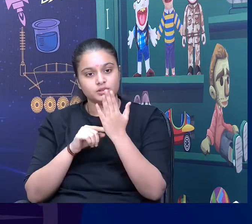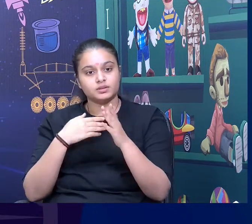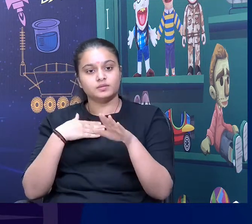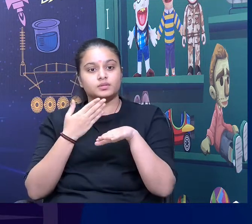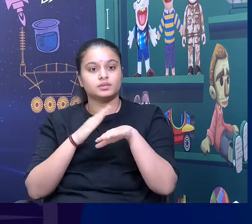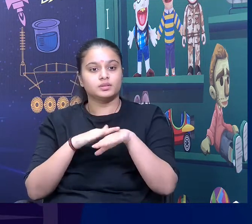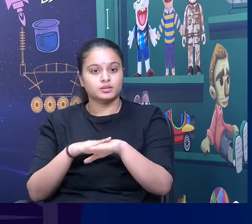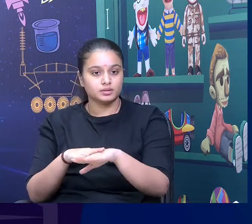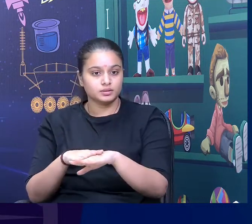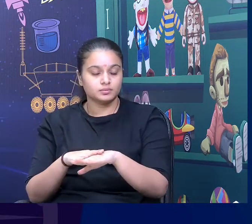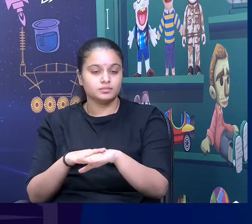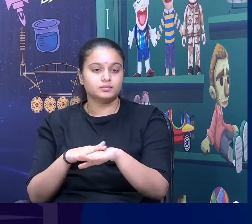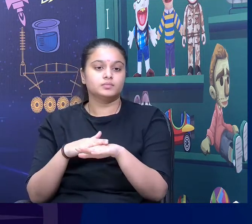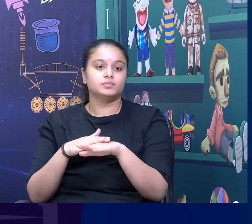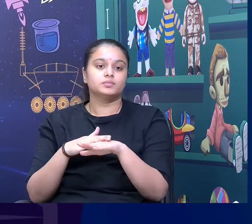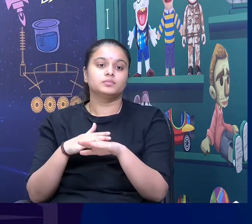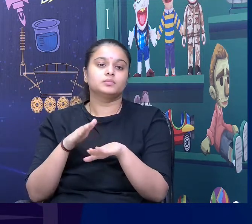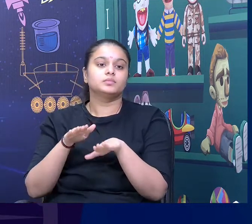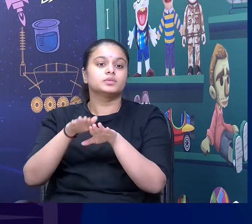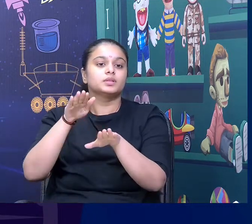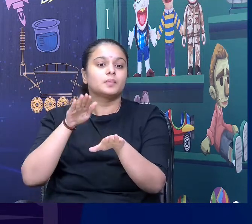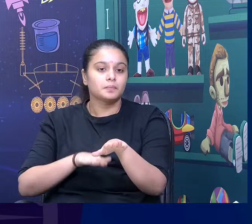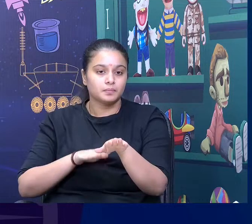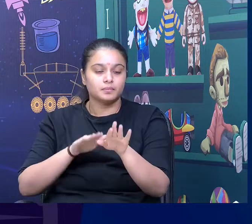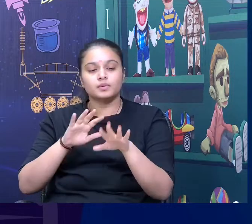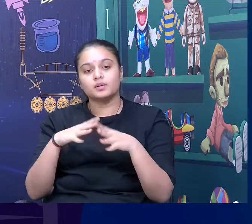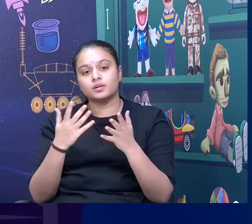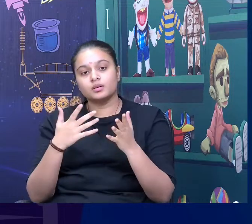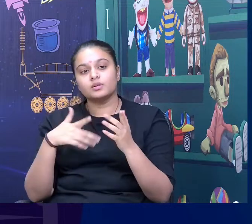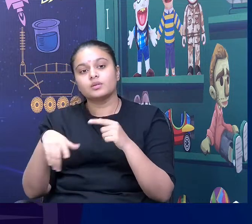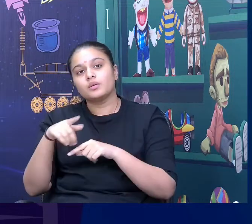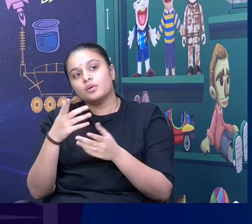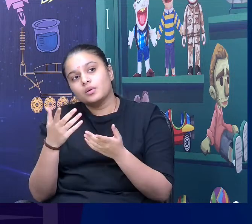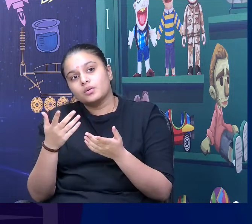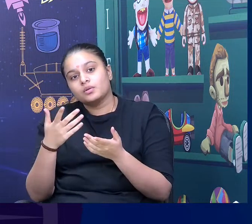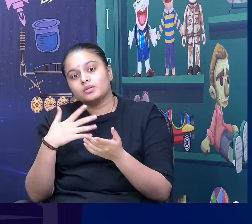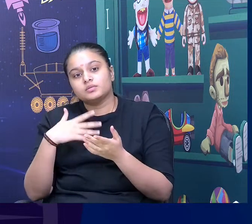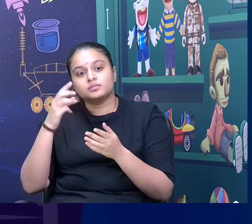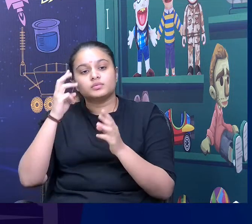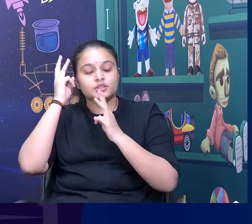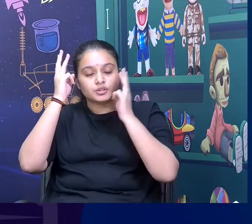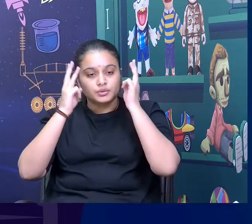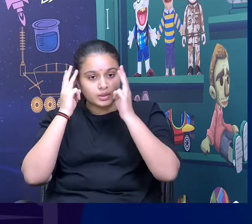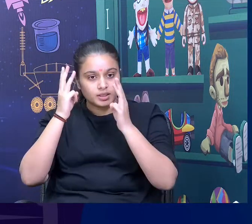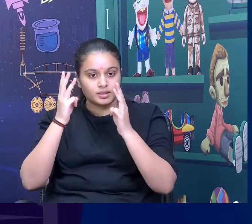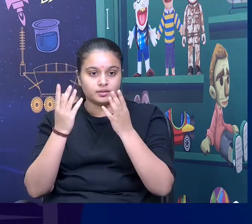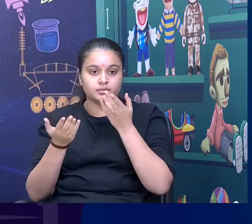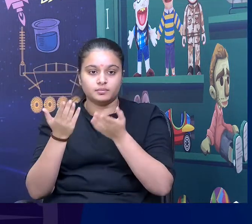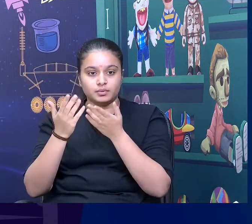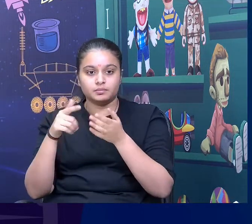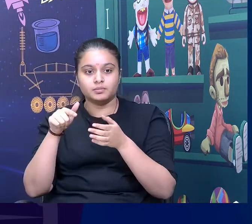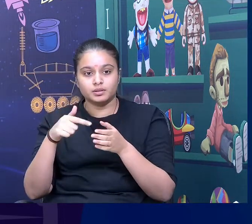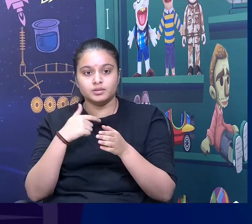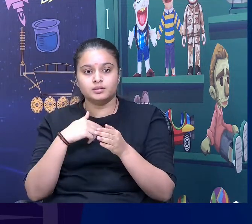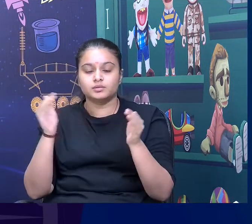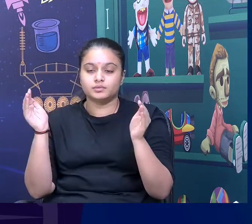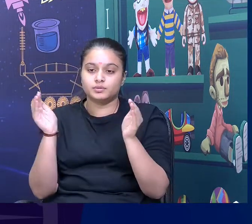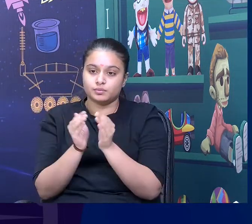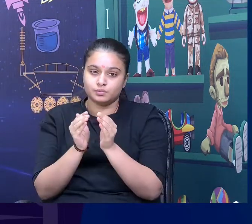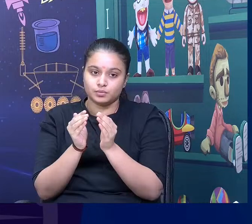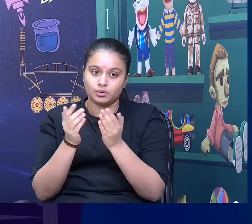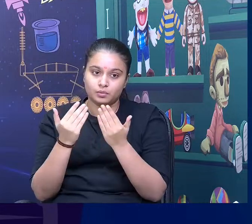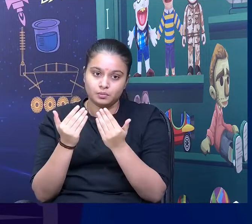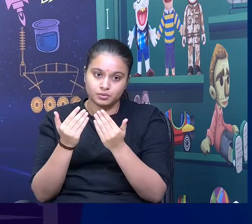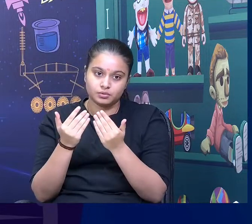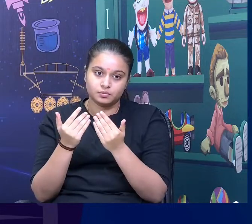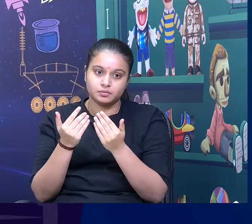a setback, you've experienced something that has been a bit traumatic or stressful. It can be a very small thing,